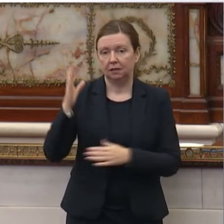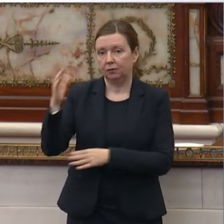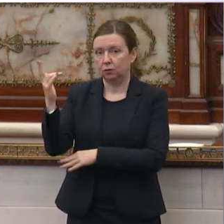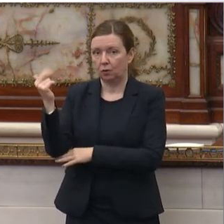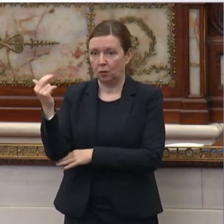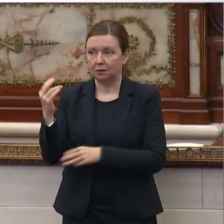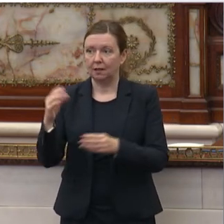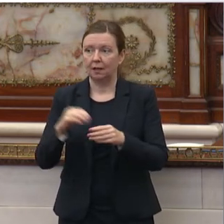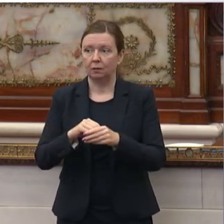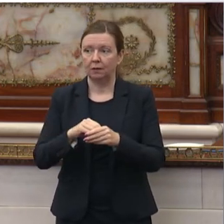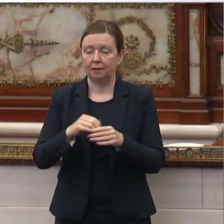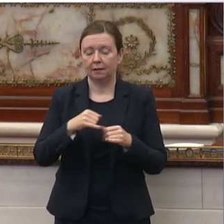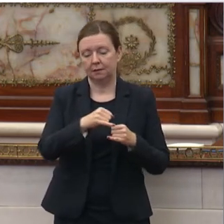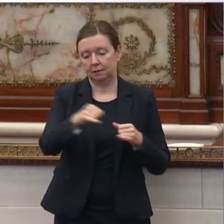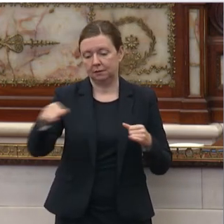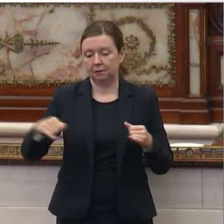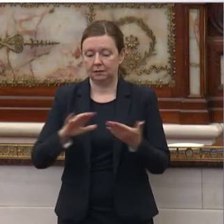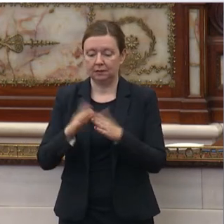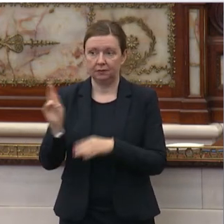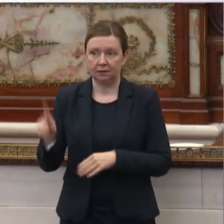the boundaries of the city of Philadelphia.